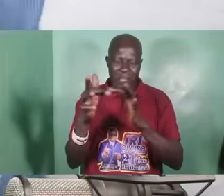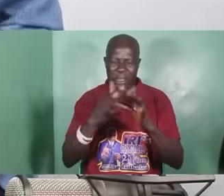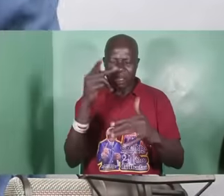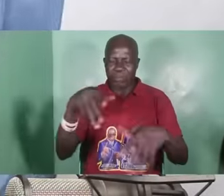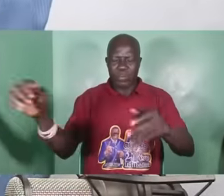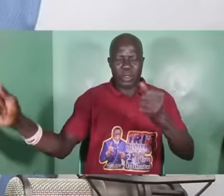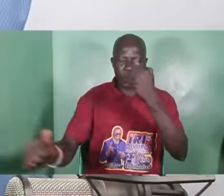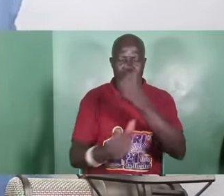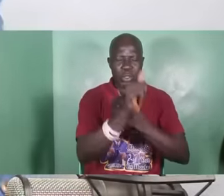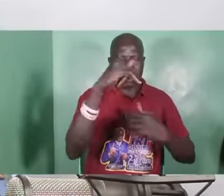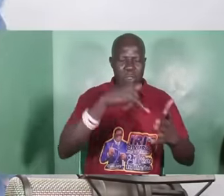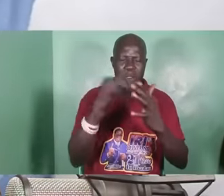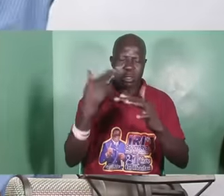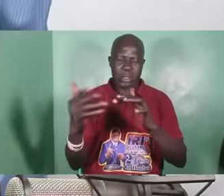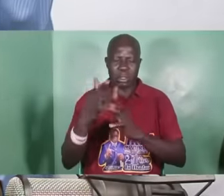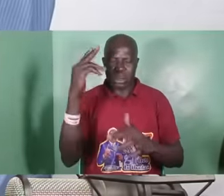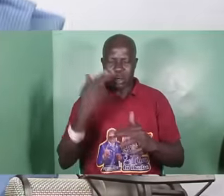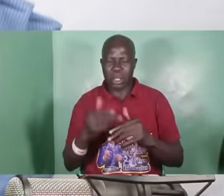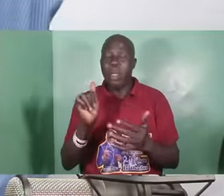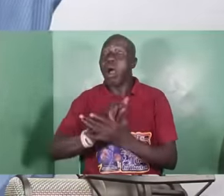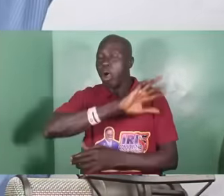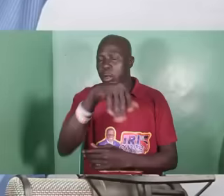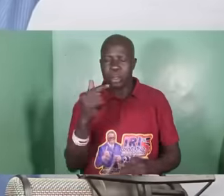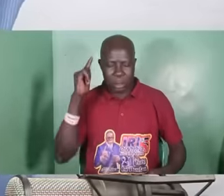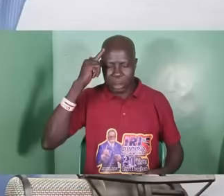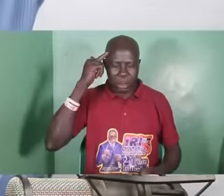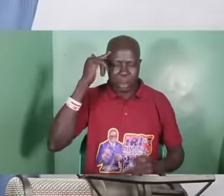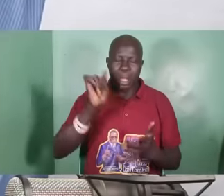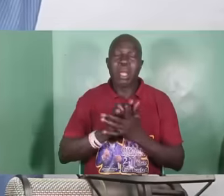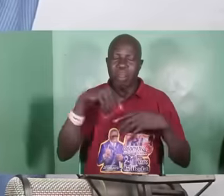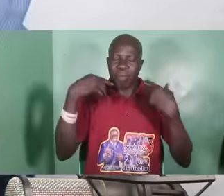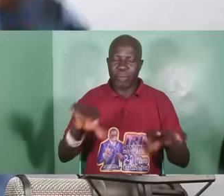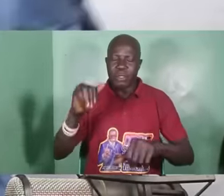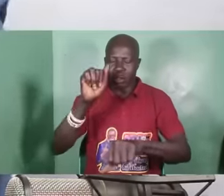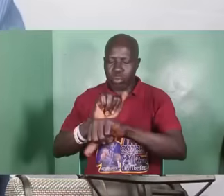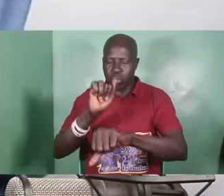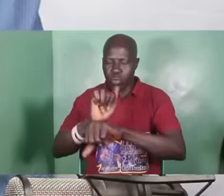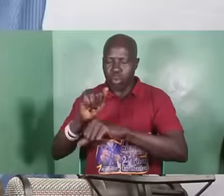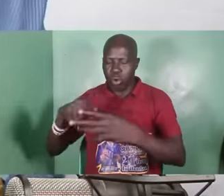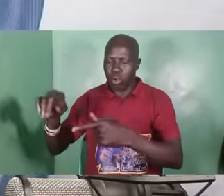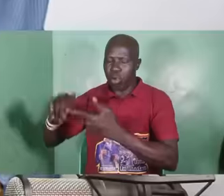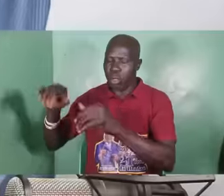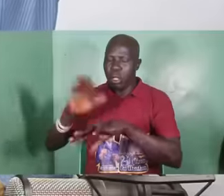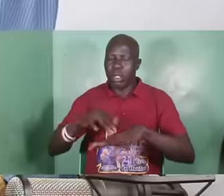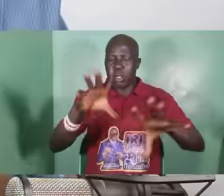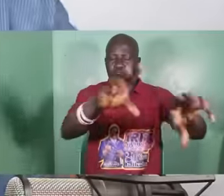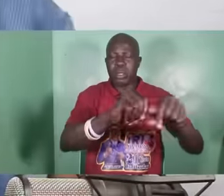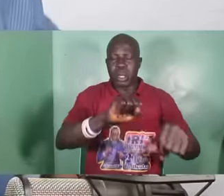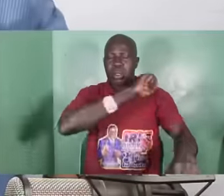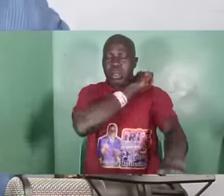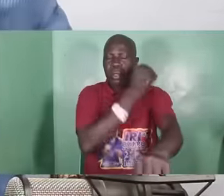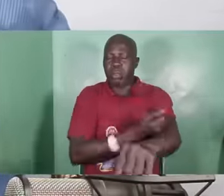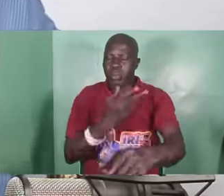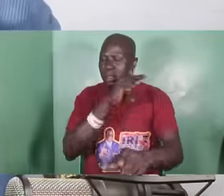I pronounce. Oh, man, yeah. Come back, go. If they refuse. Tell them what they love. Don't go. Come back, buffer. Oh, no. Come back, buffer. Oh, no.